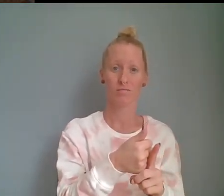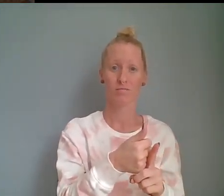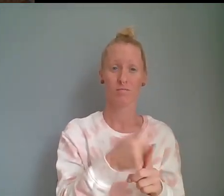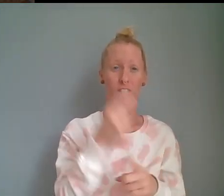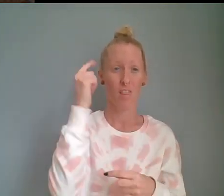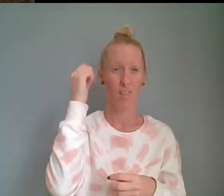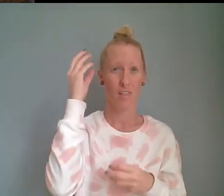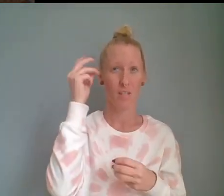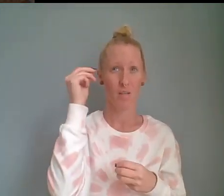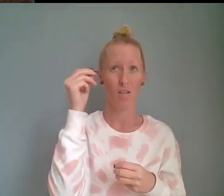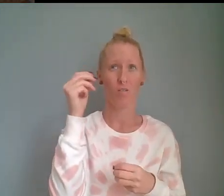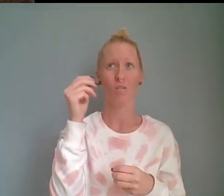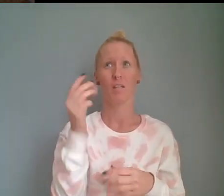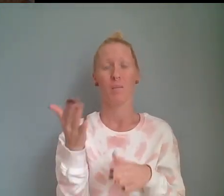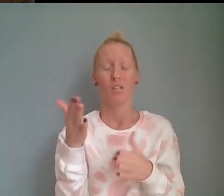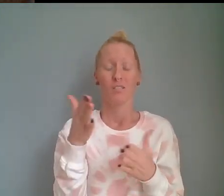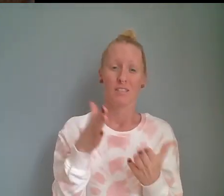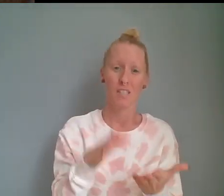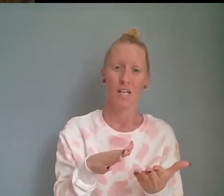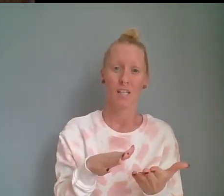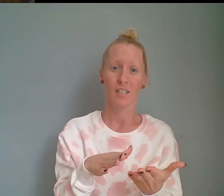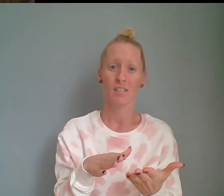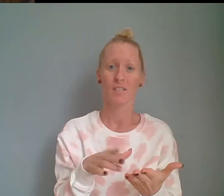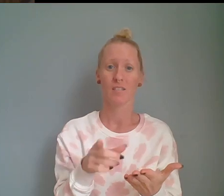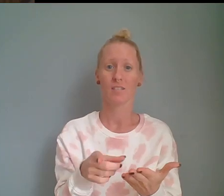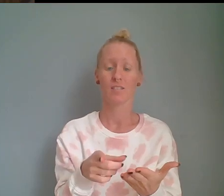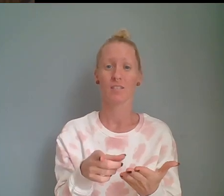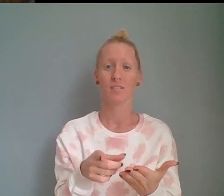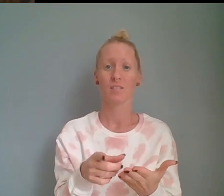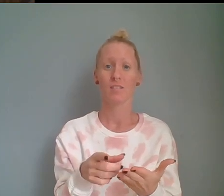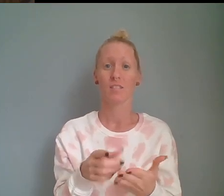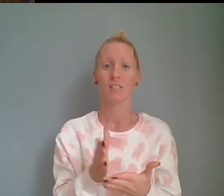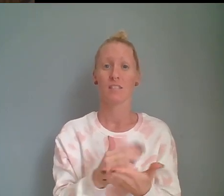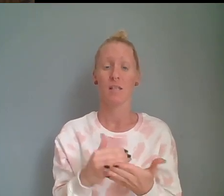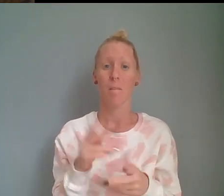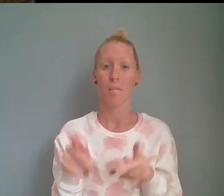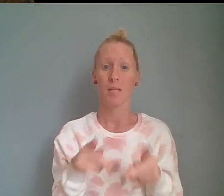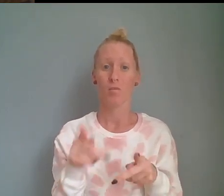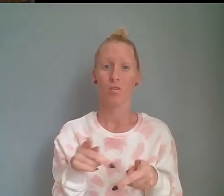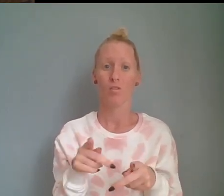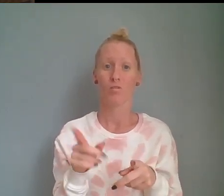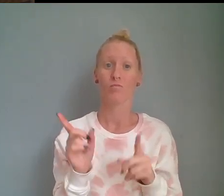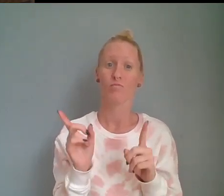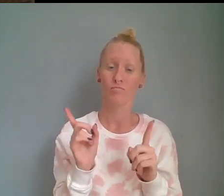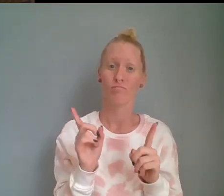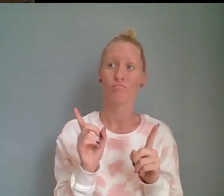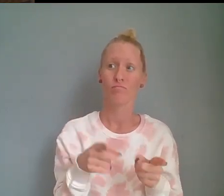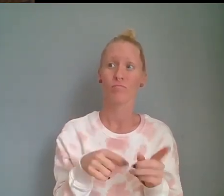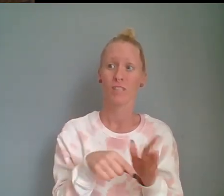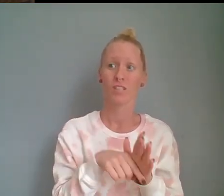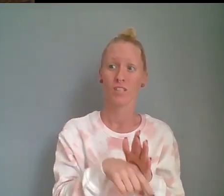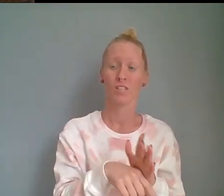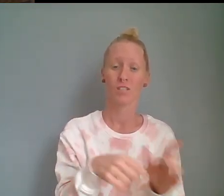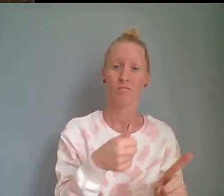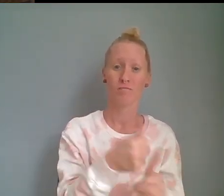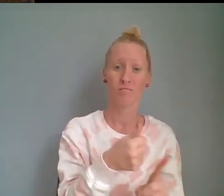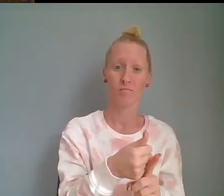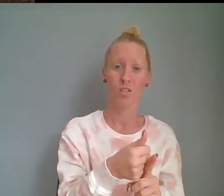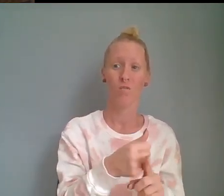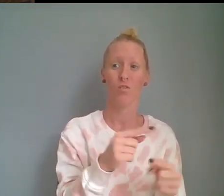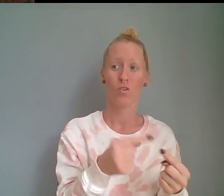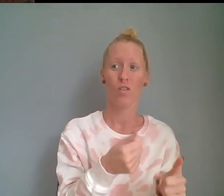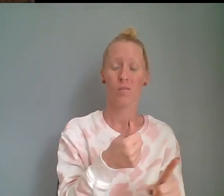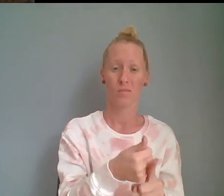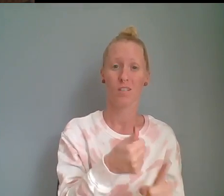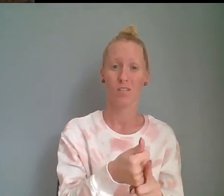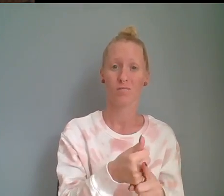suicide, you think about dying, and a subset of people actually take action to try to hurt themselves or kill themselves. Now,